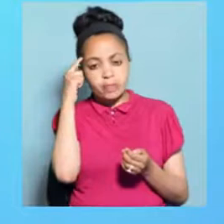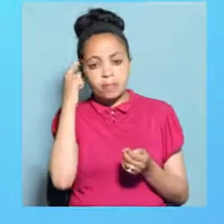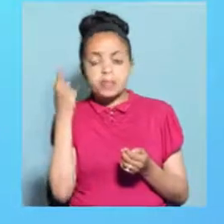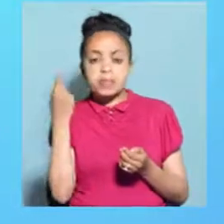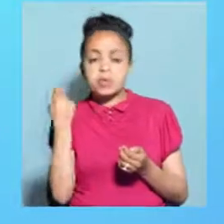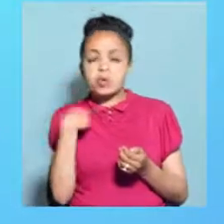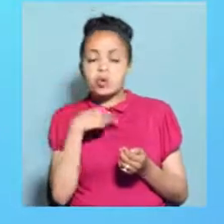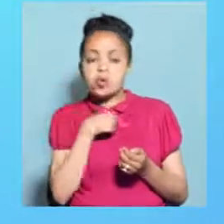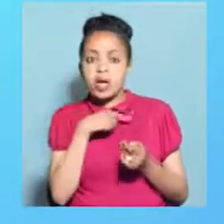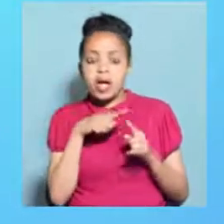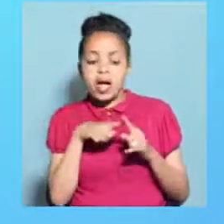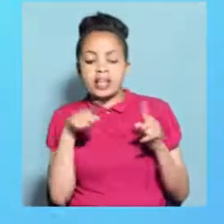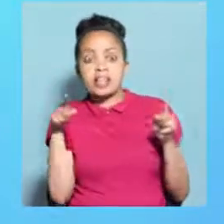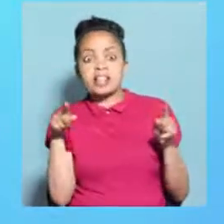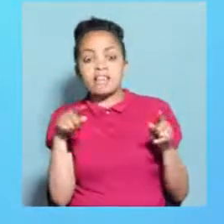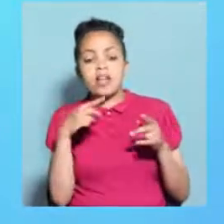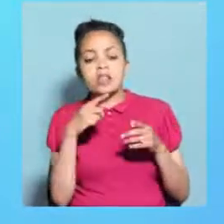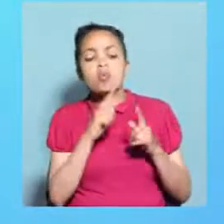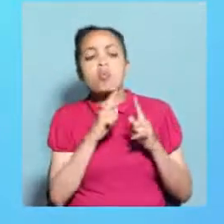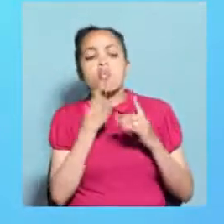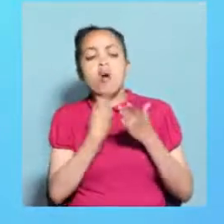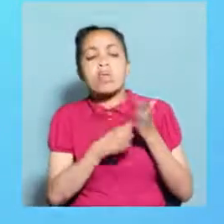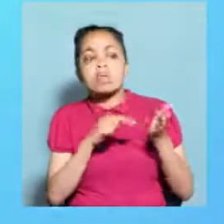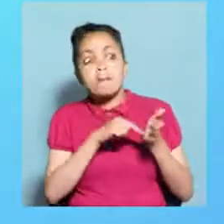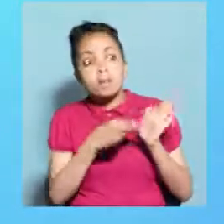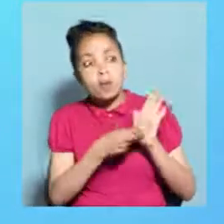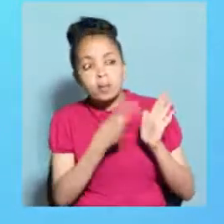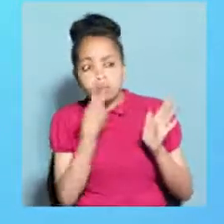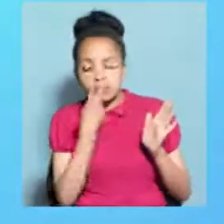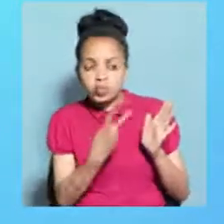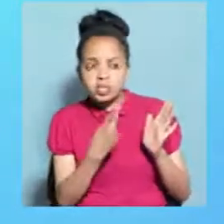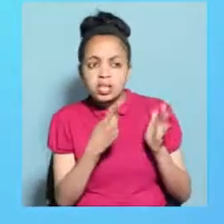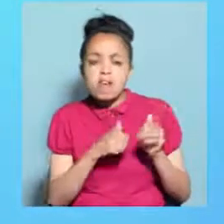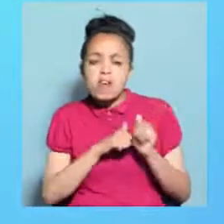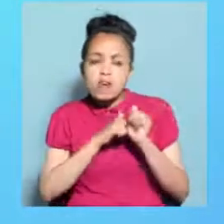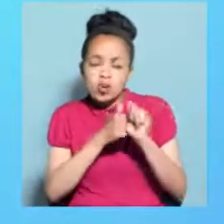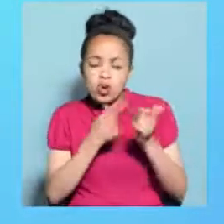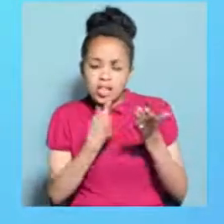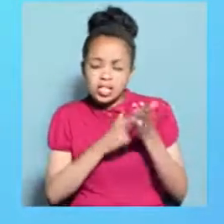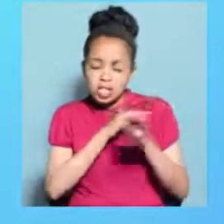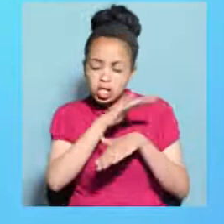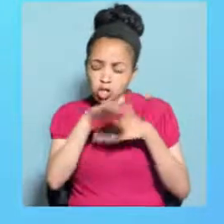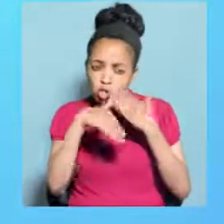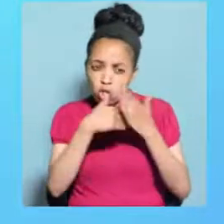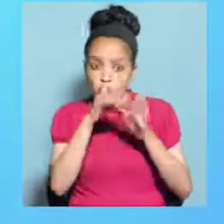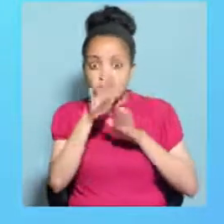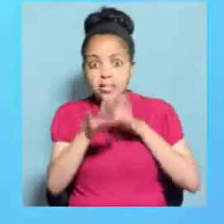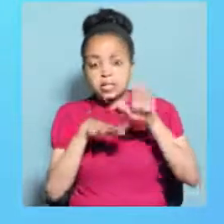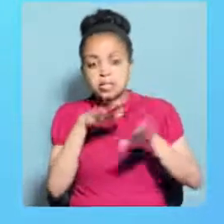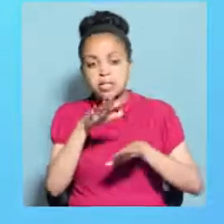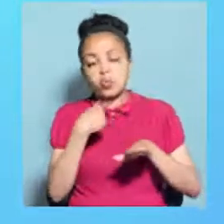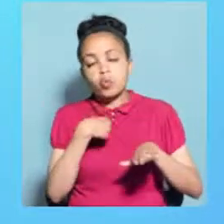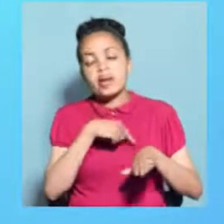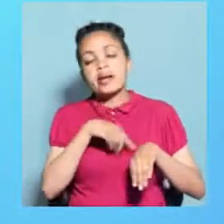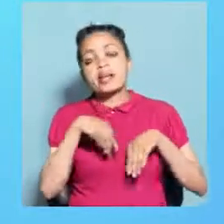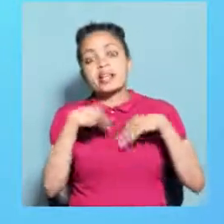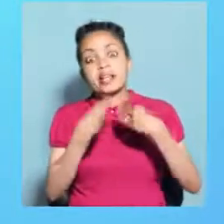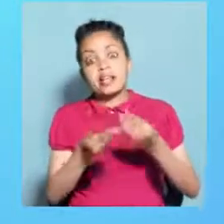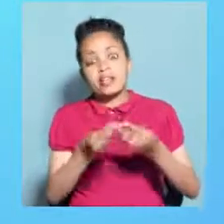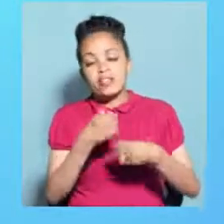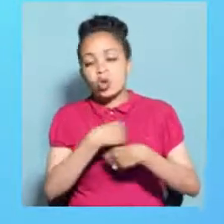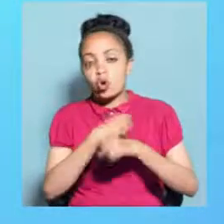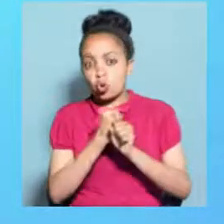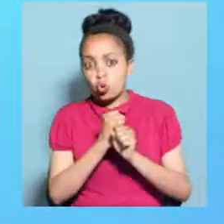So, we identify the problem here. Following this all step, we can give a conclusion.